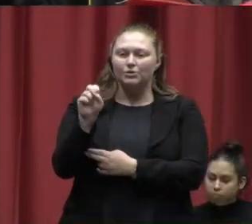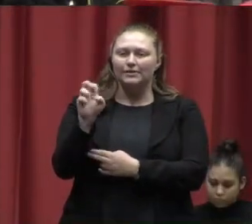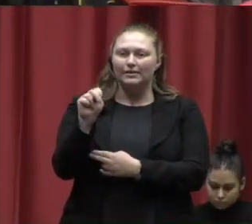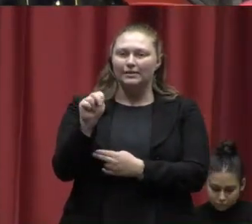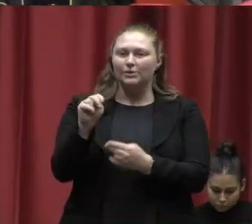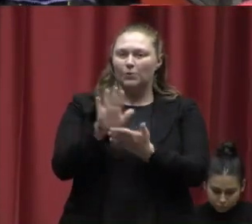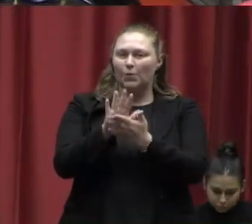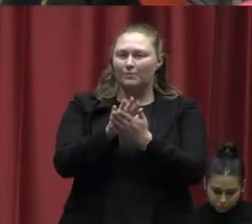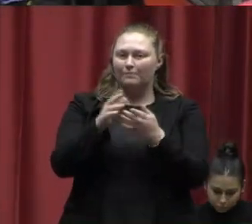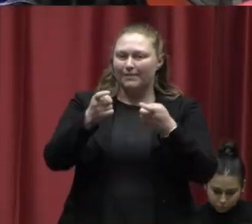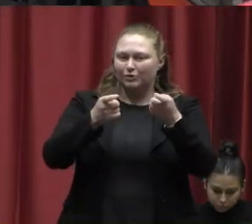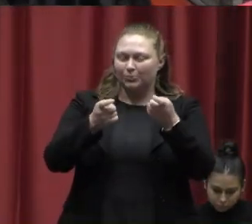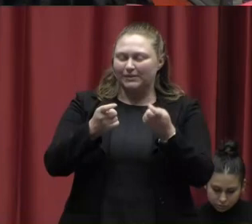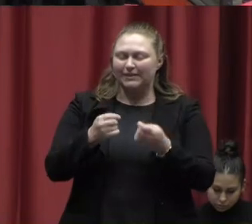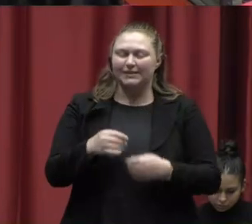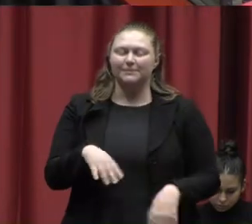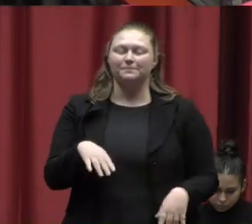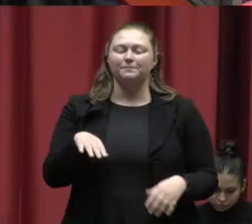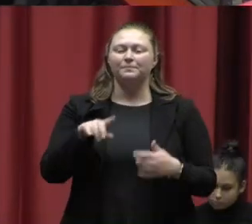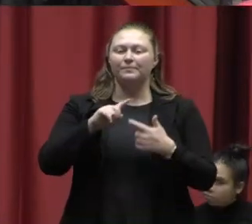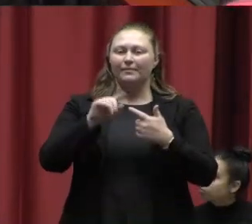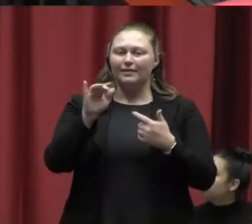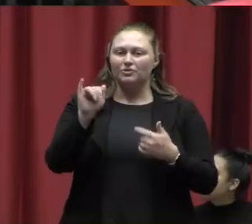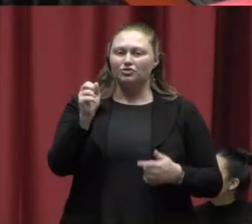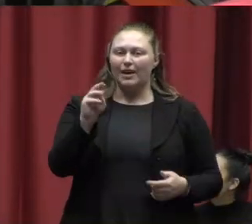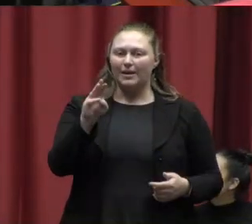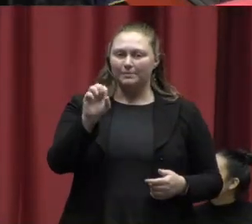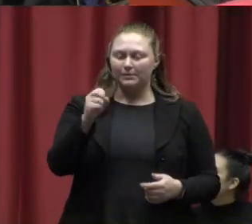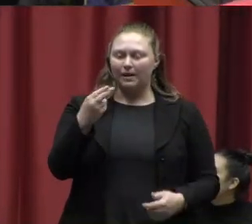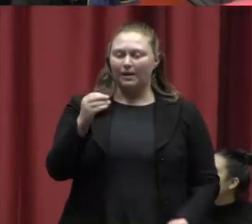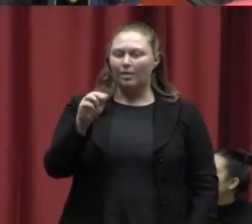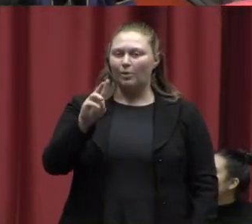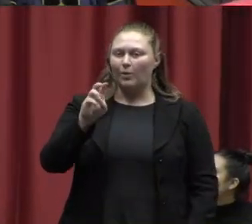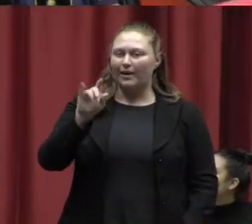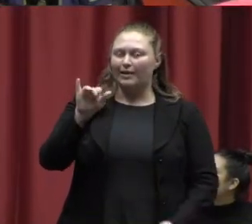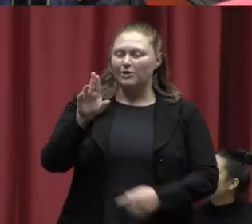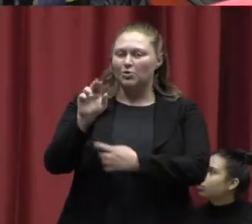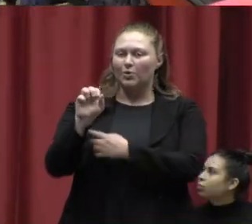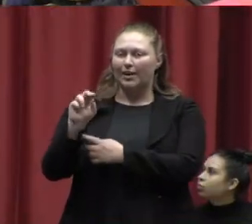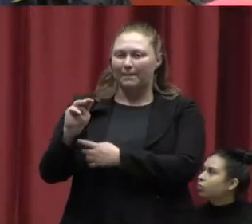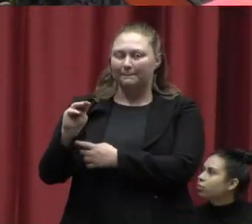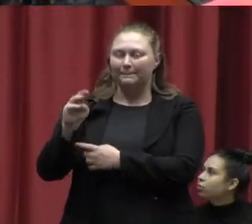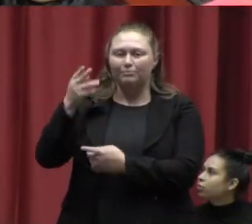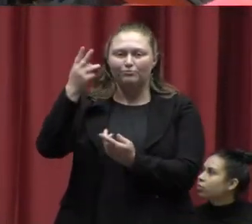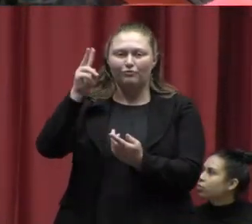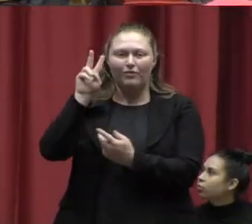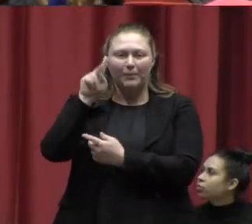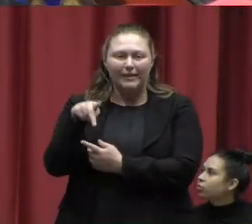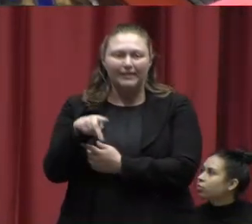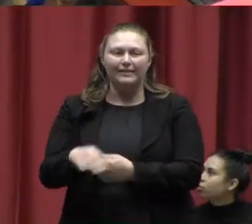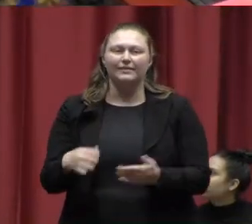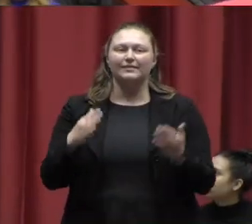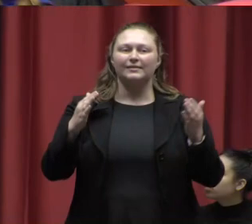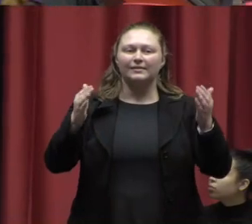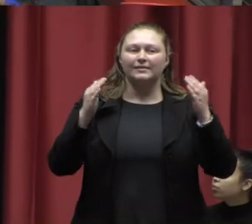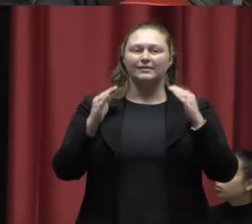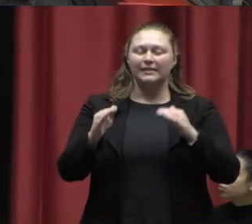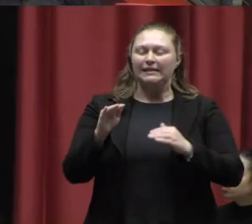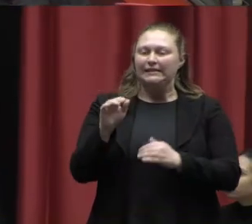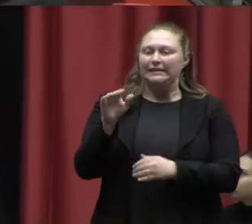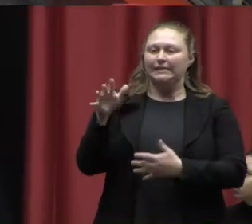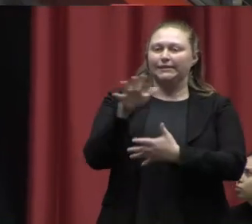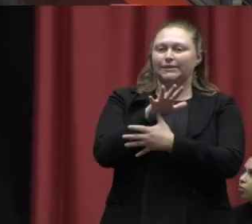Holloway, UNM Provost. Catherine Jacobson, Senior Associate Dean